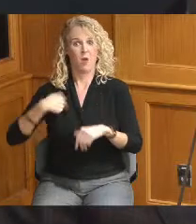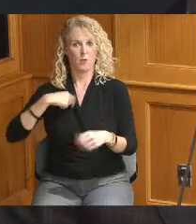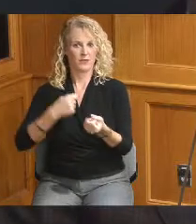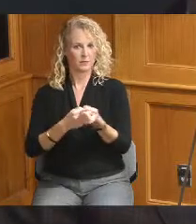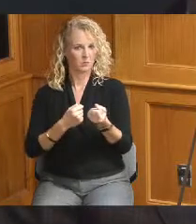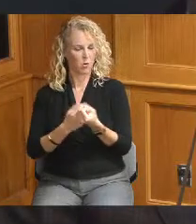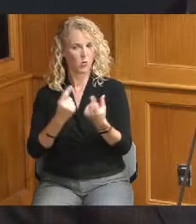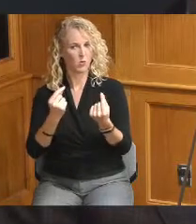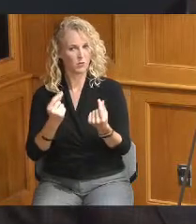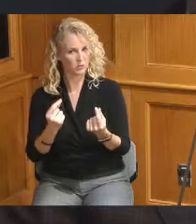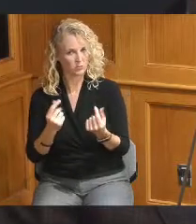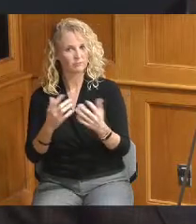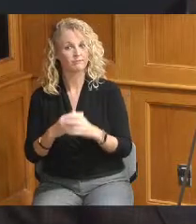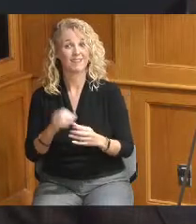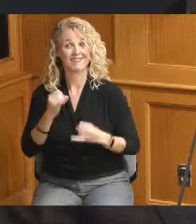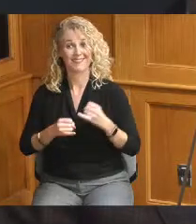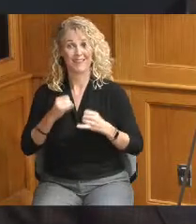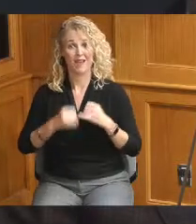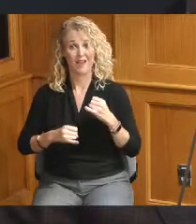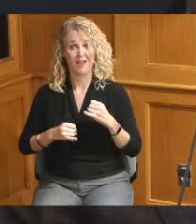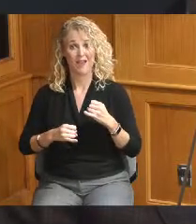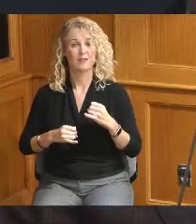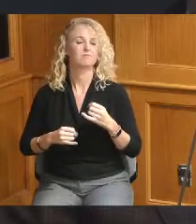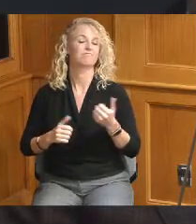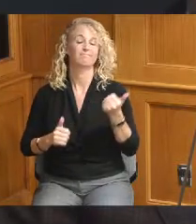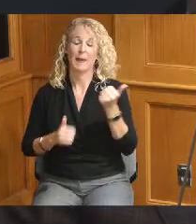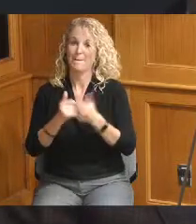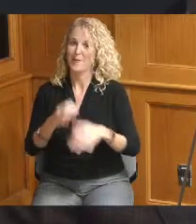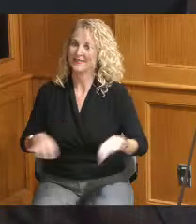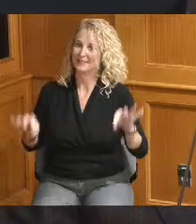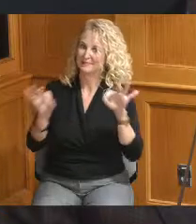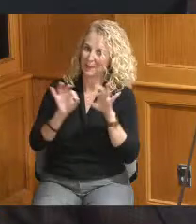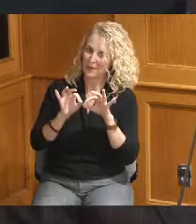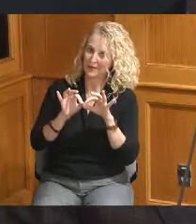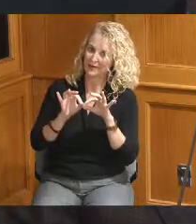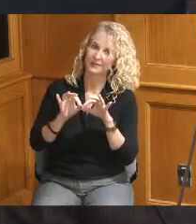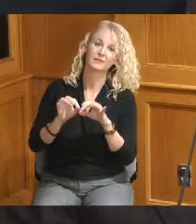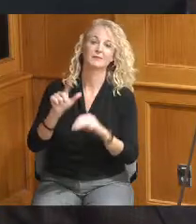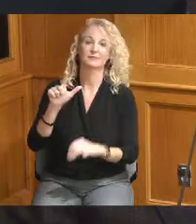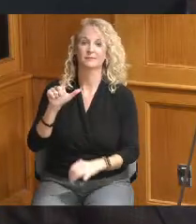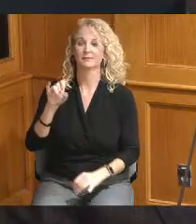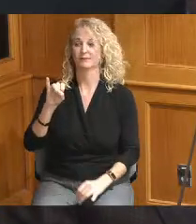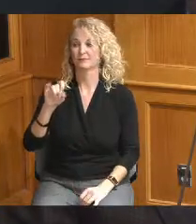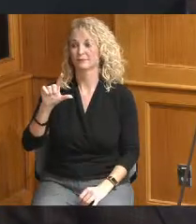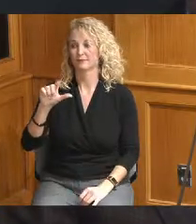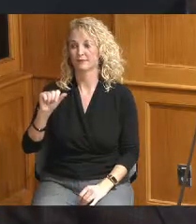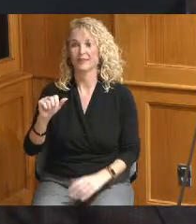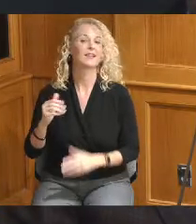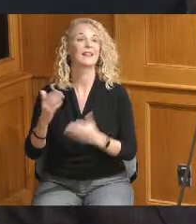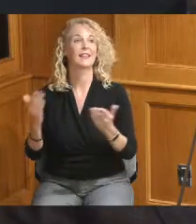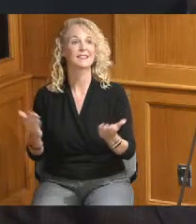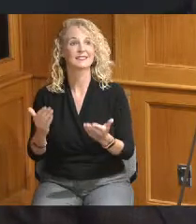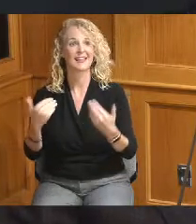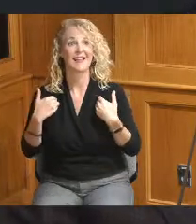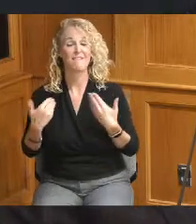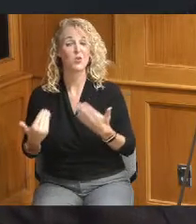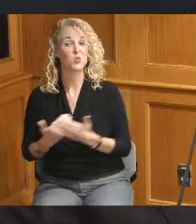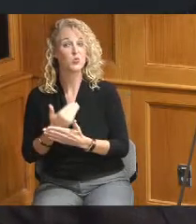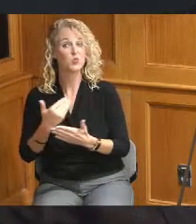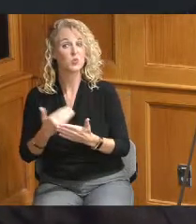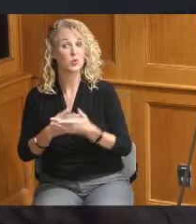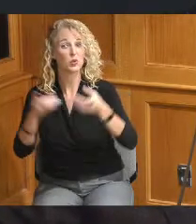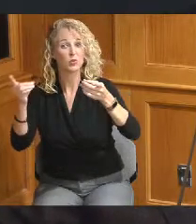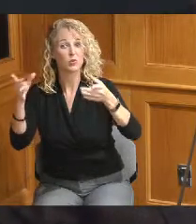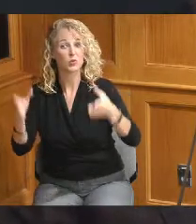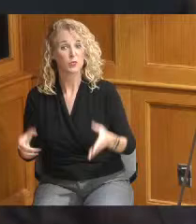move forward. And then lastly, probably most importantly, Lila is here. So I have a new Director of